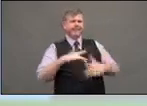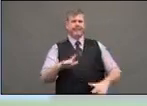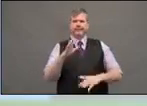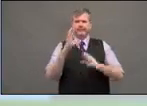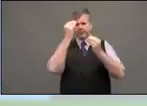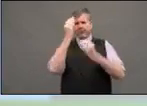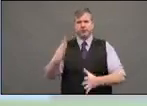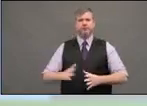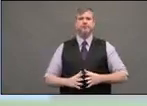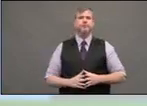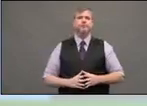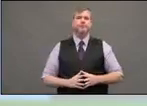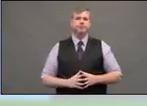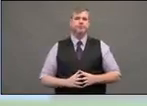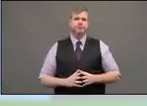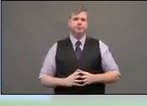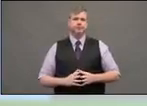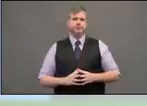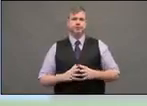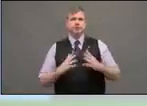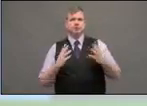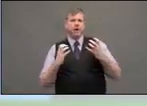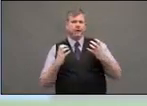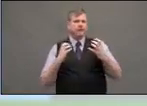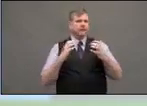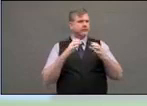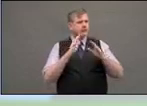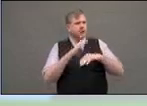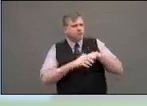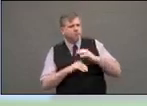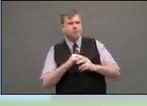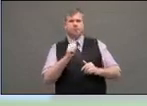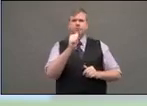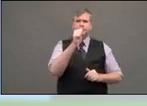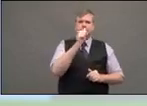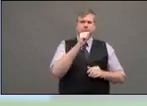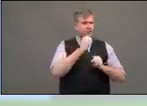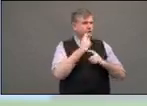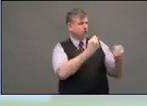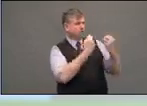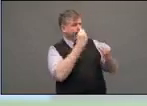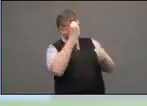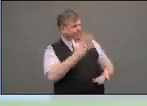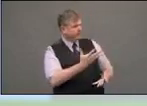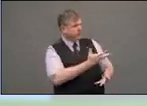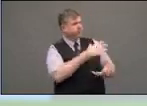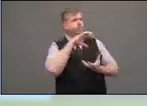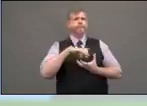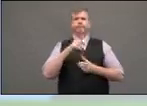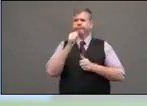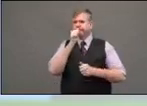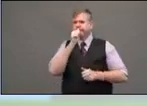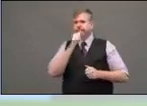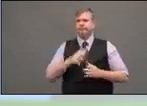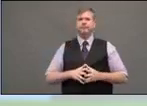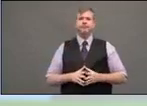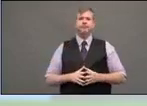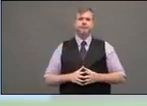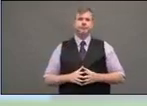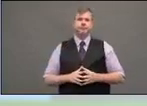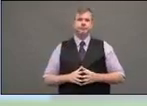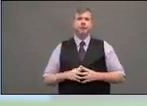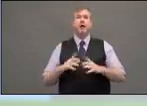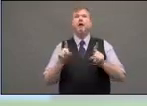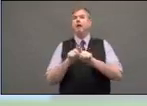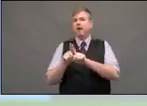those conversations. We want to ensure that you have space to make those confidential phone calls as well, and access to the internet. And so if you are